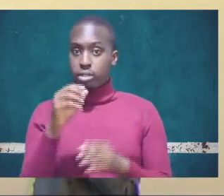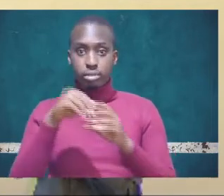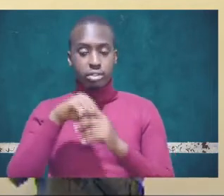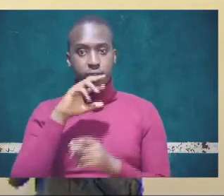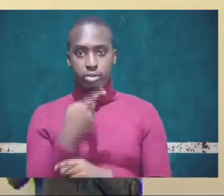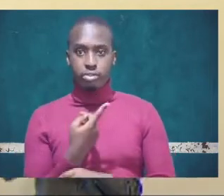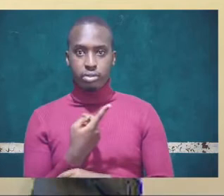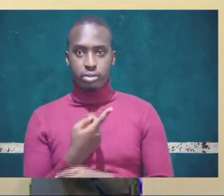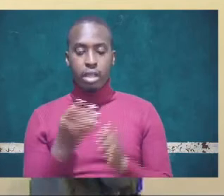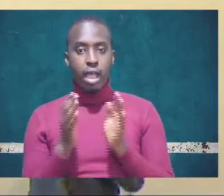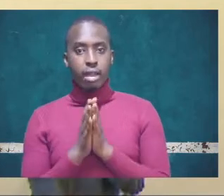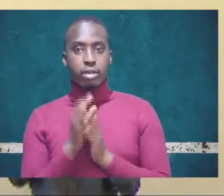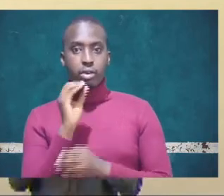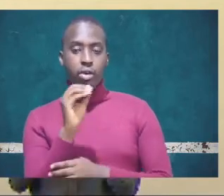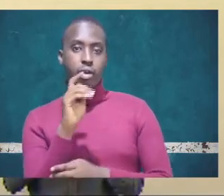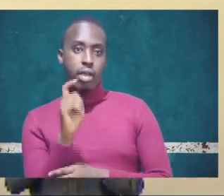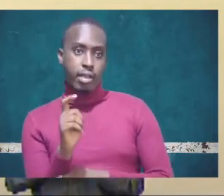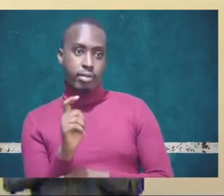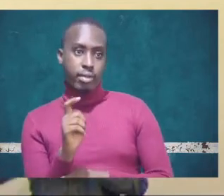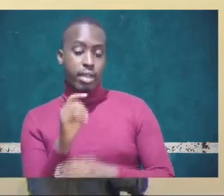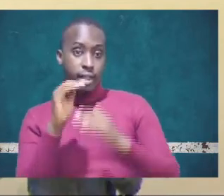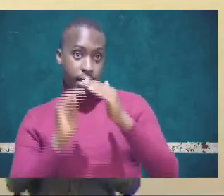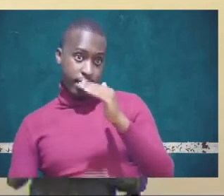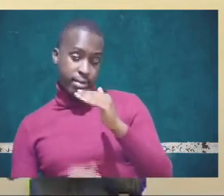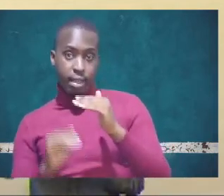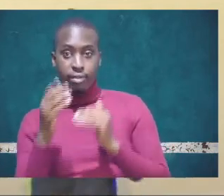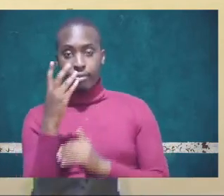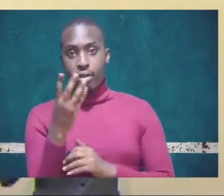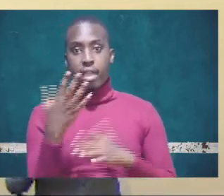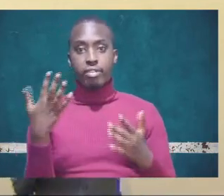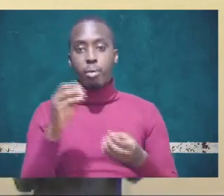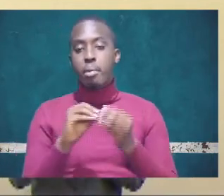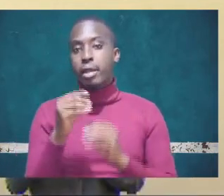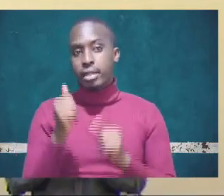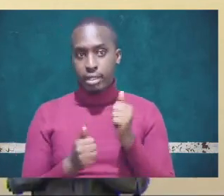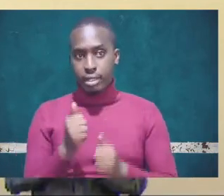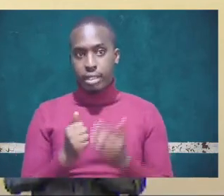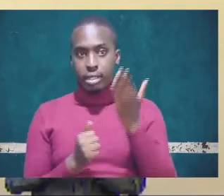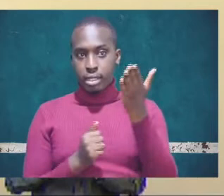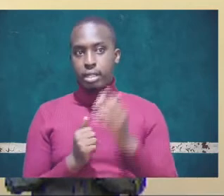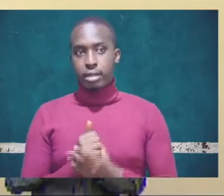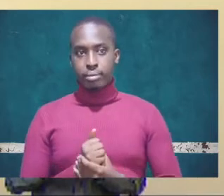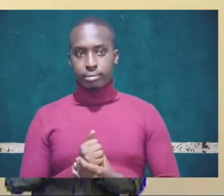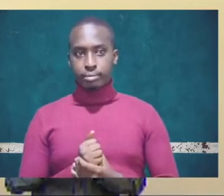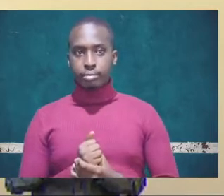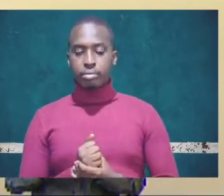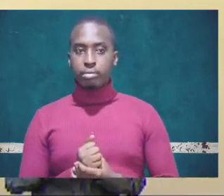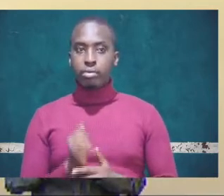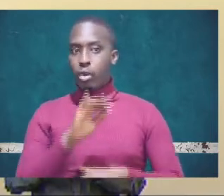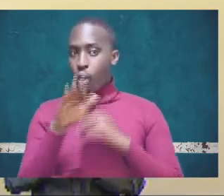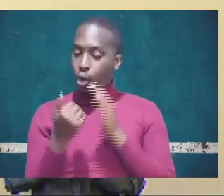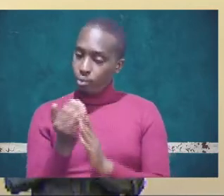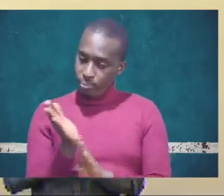solution. And all x, they are less than 4. What are those values? They are these ones. All